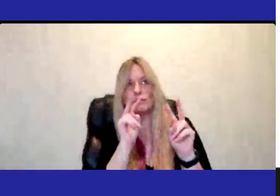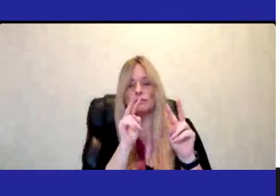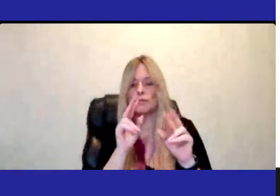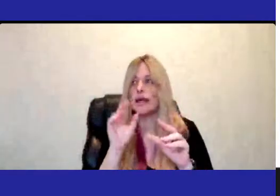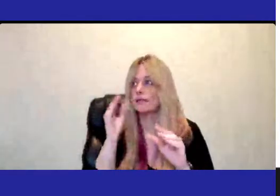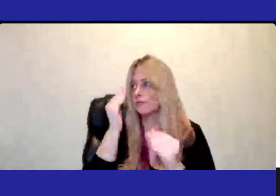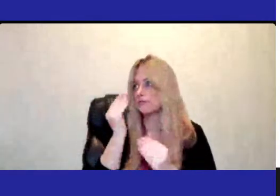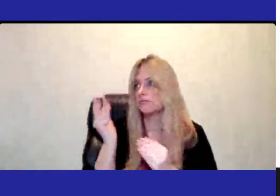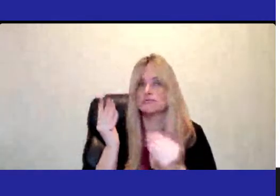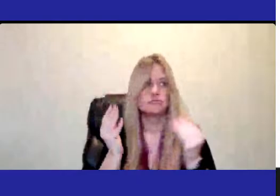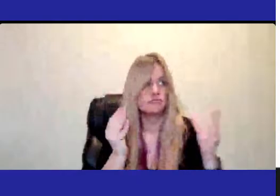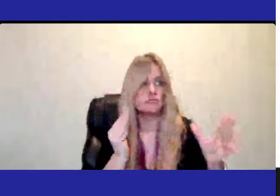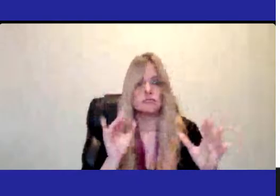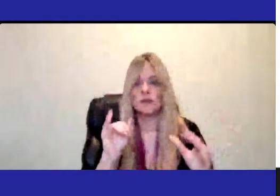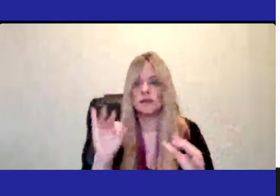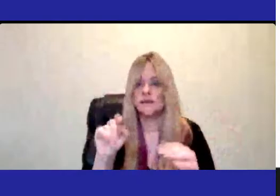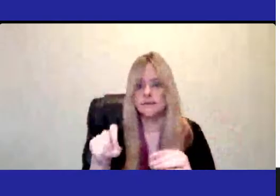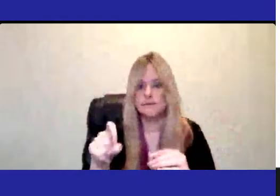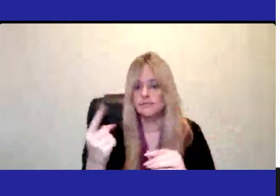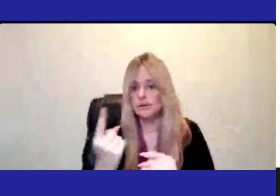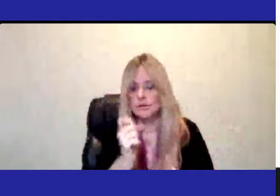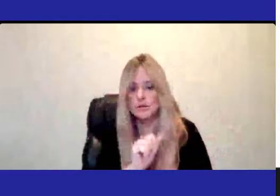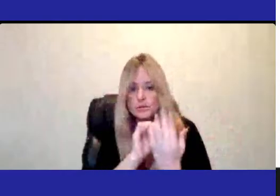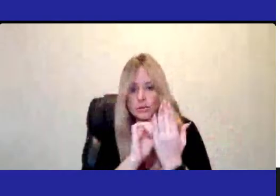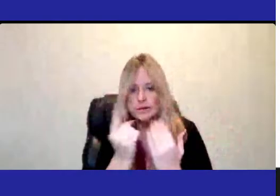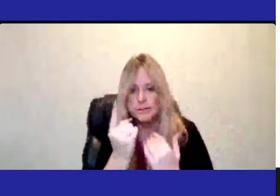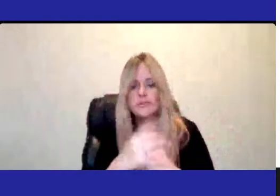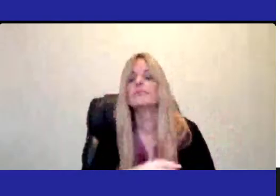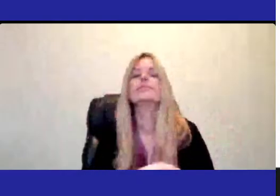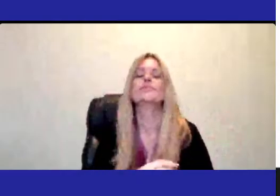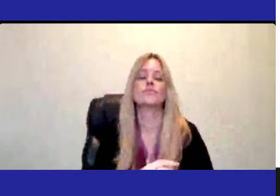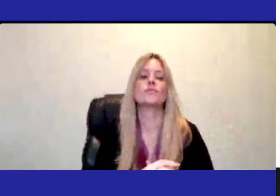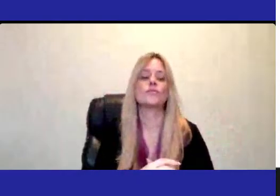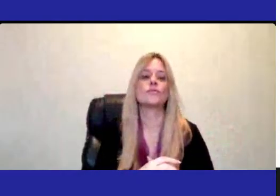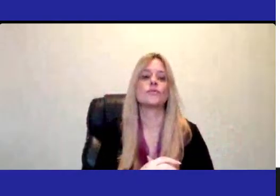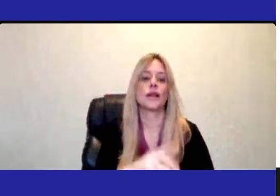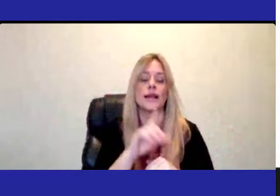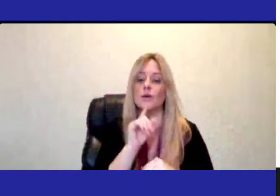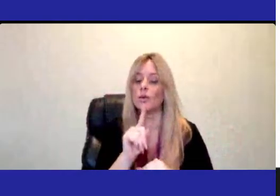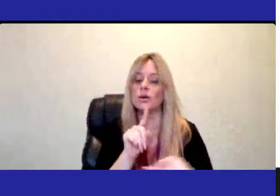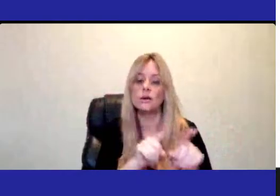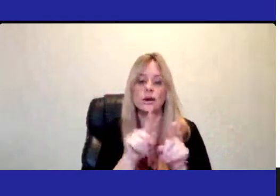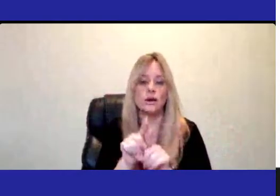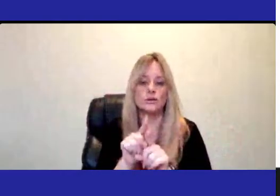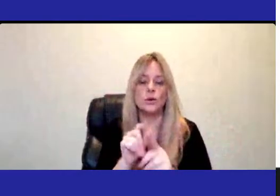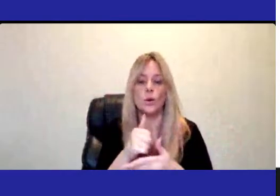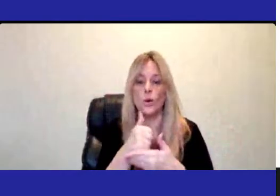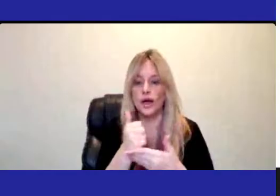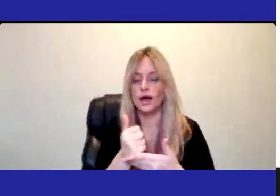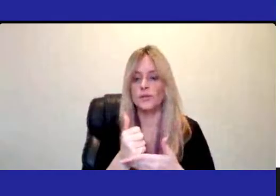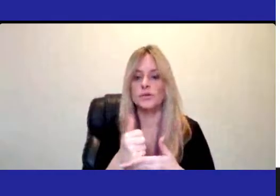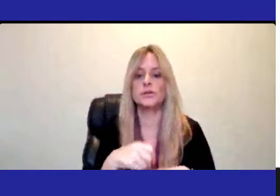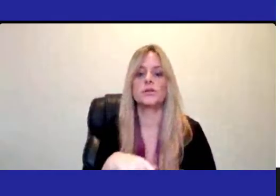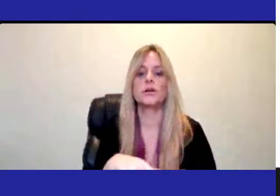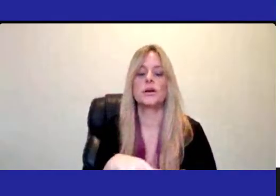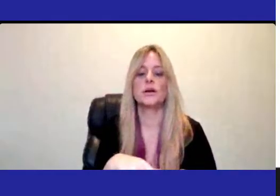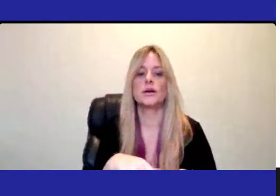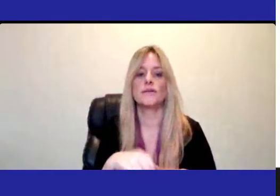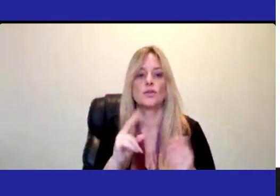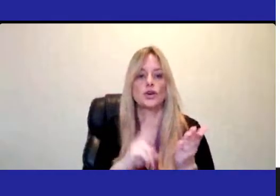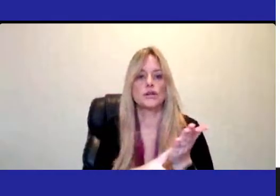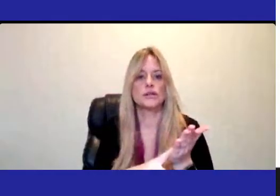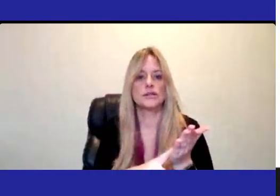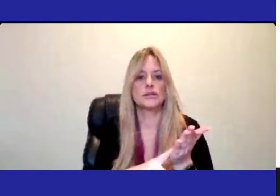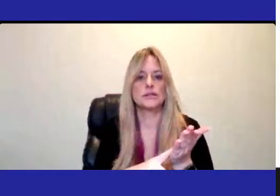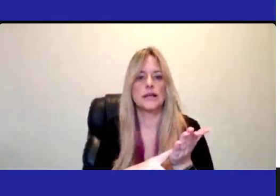need to be addressed. It really also will help in terms of sign out